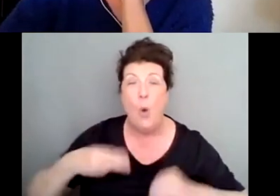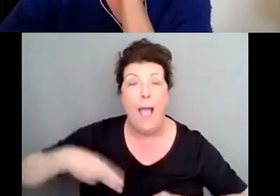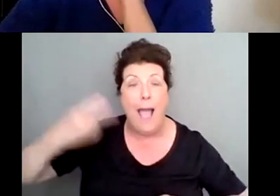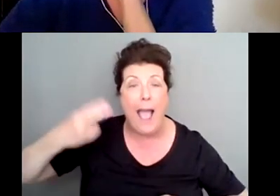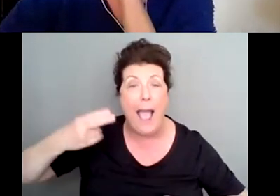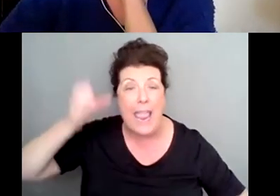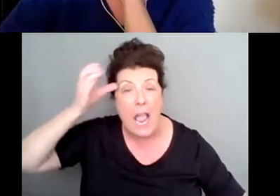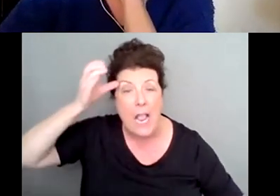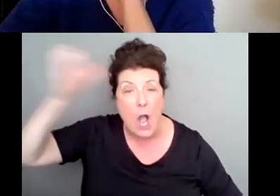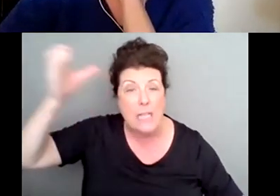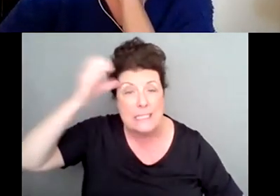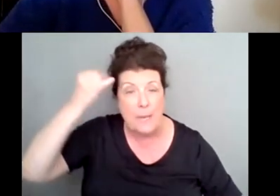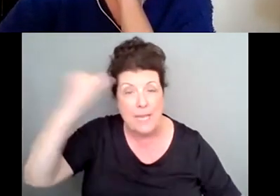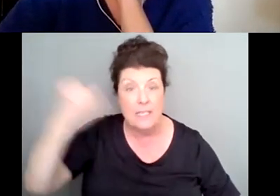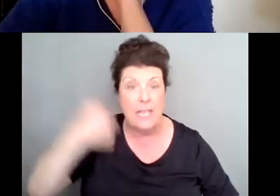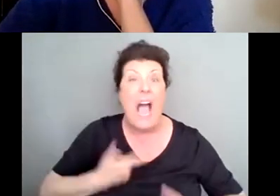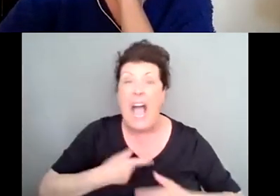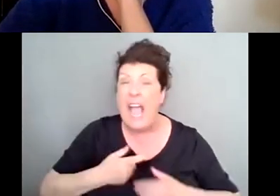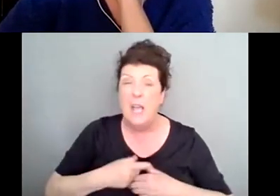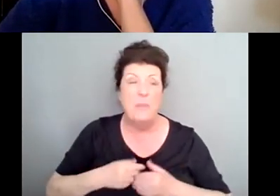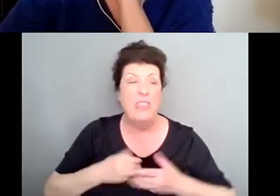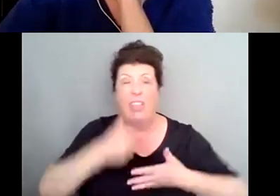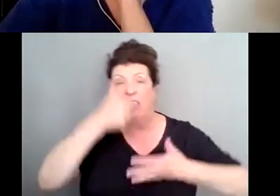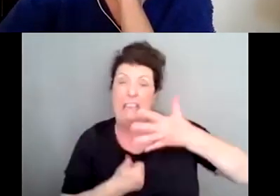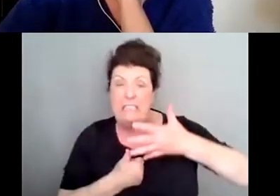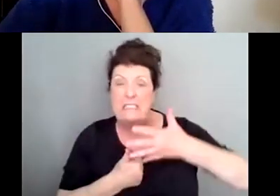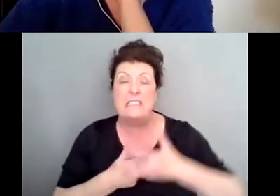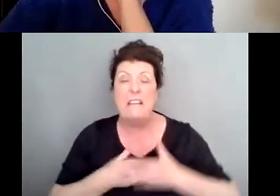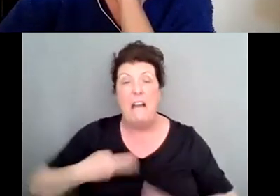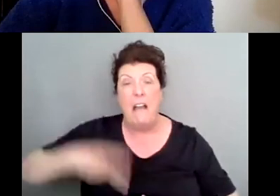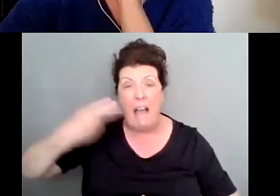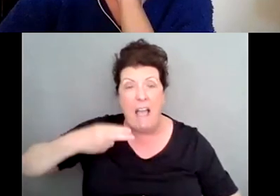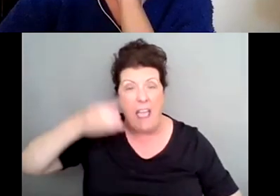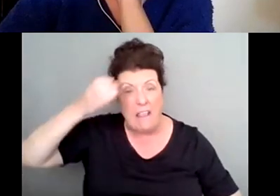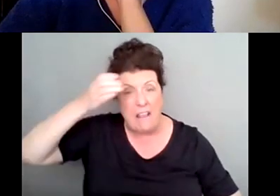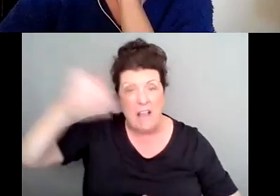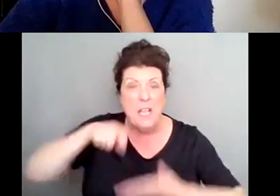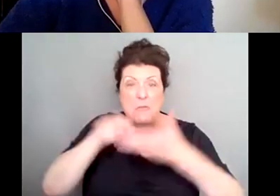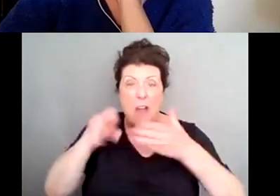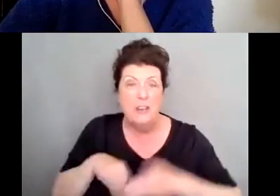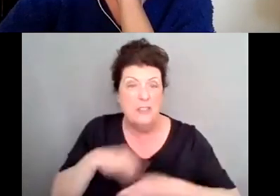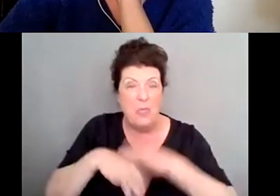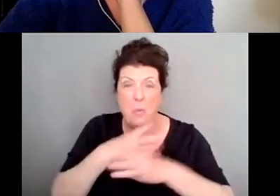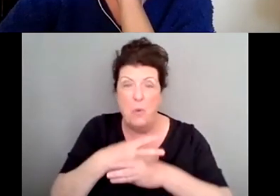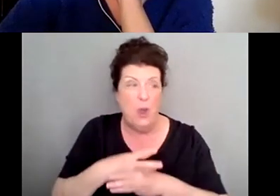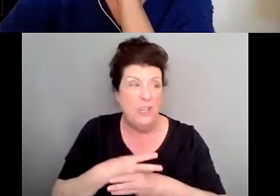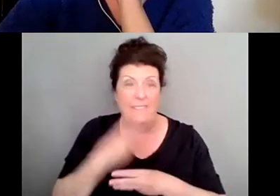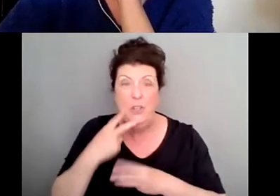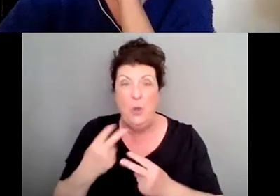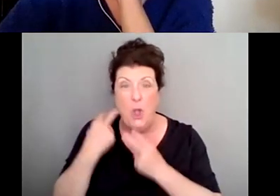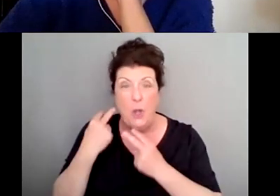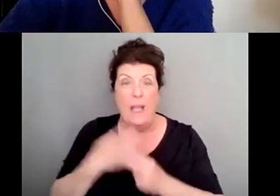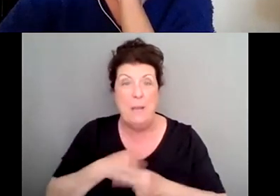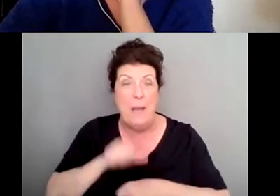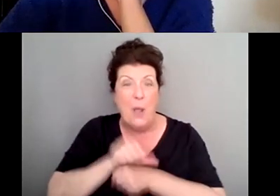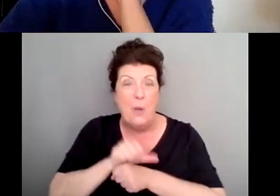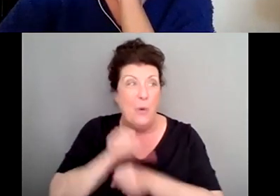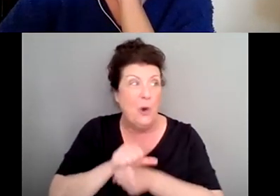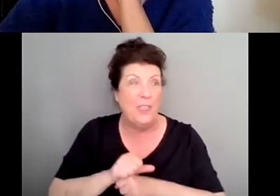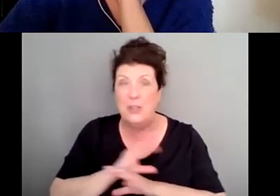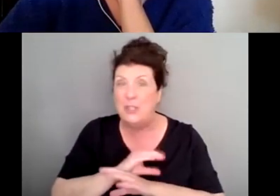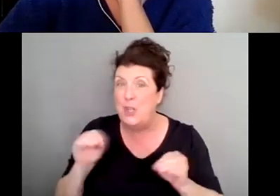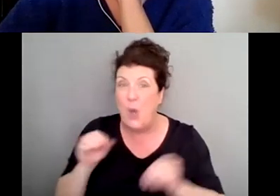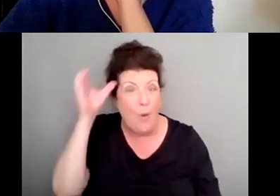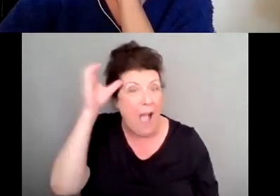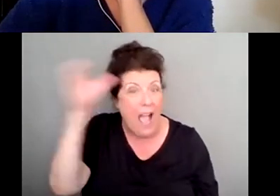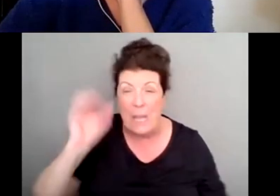time. Like, if you were to look at any of the movies I've written or, or even Mare, there was like absolutely no concept to it. But what I loved about Broadchurch was, I